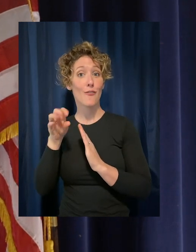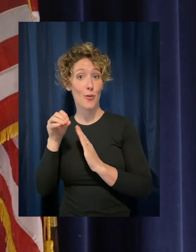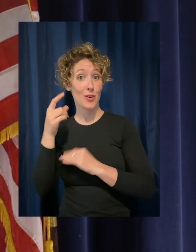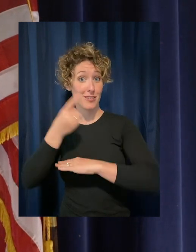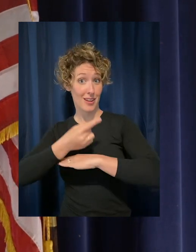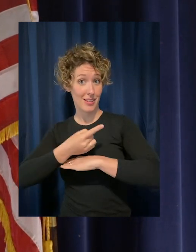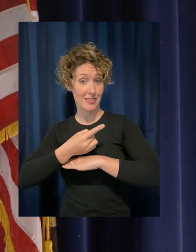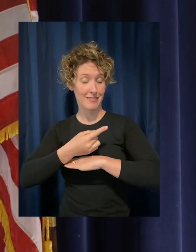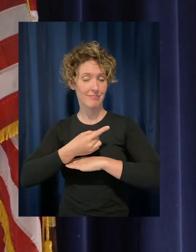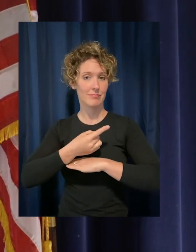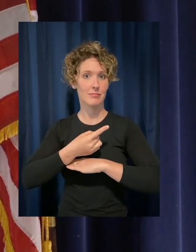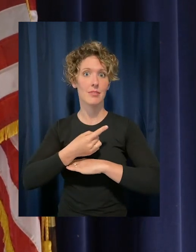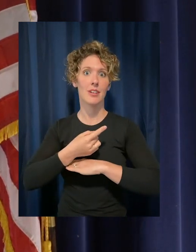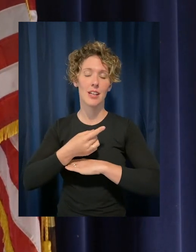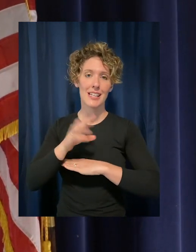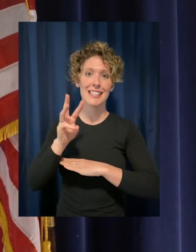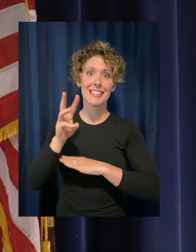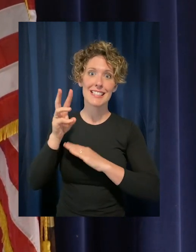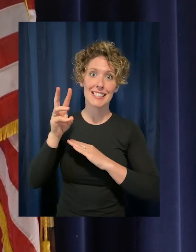2,340 days, or